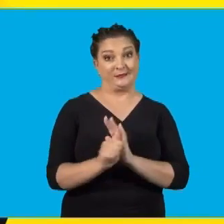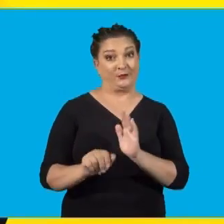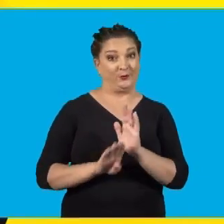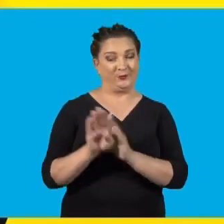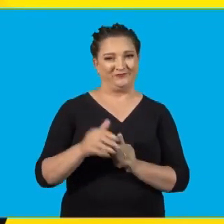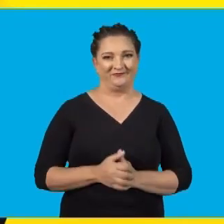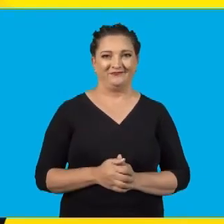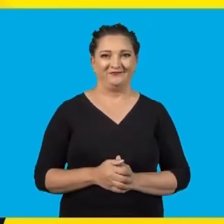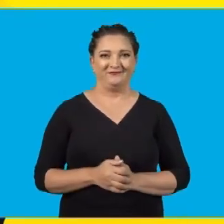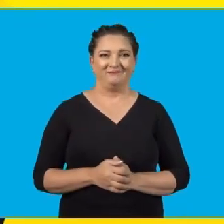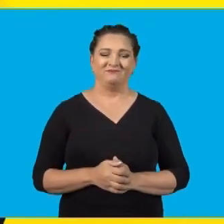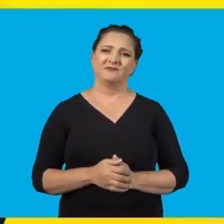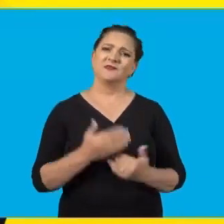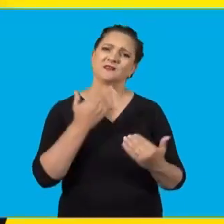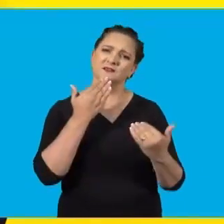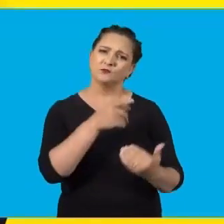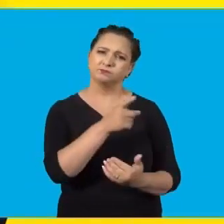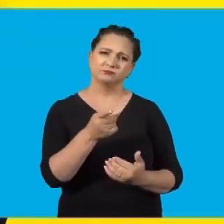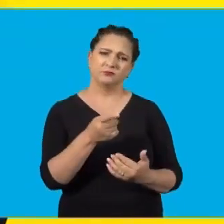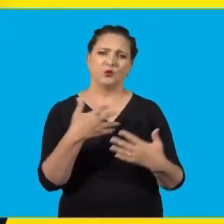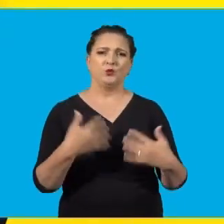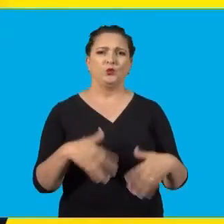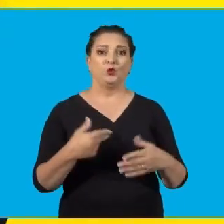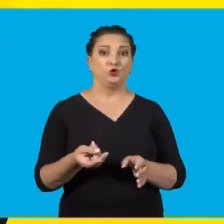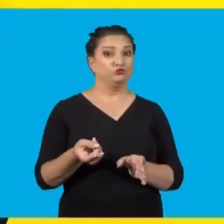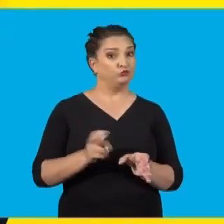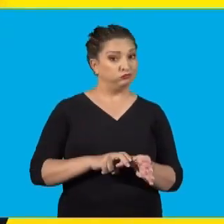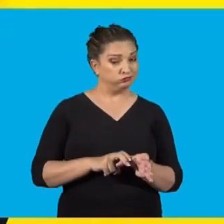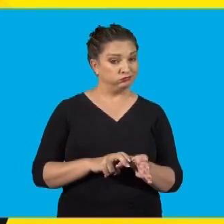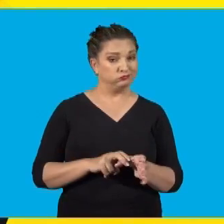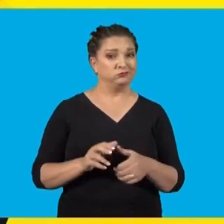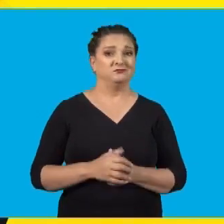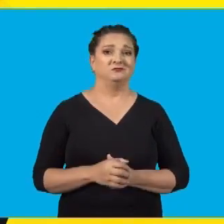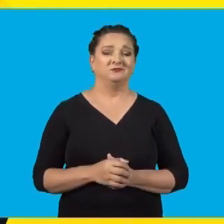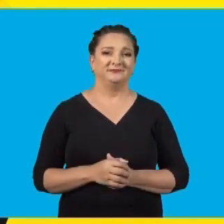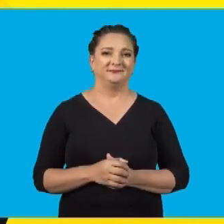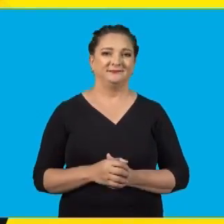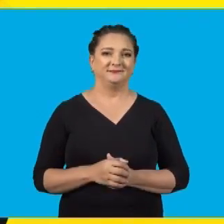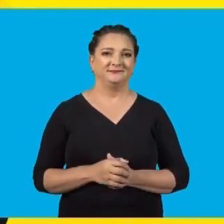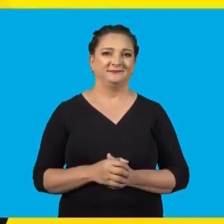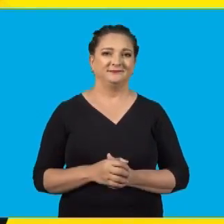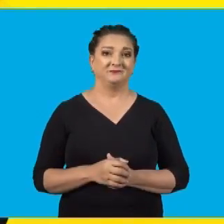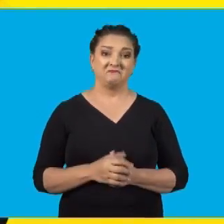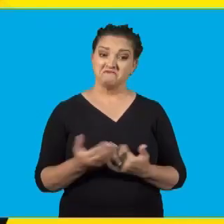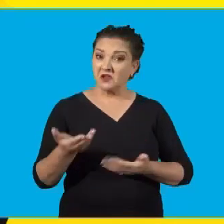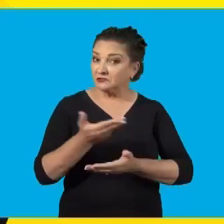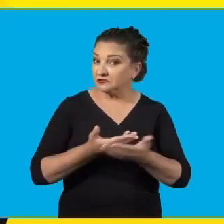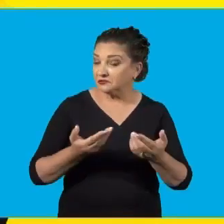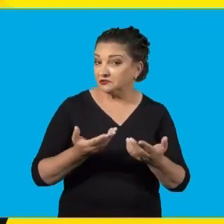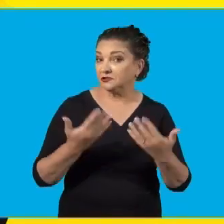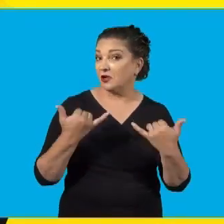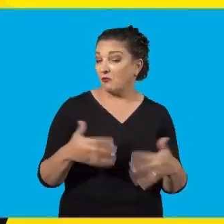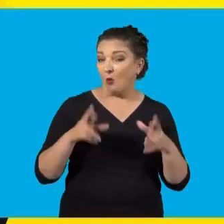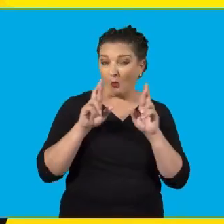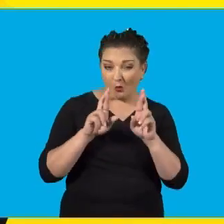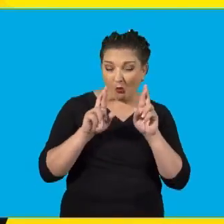your skill. Learners, I want to thank you for joining me for the session. I'm hoping that what we shared